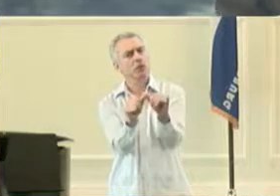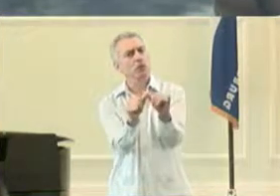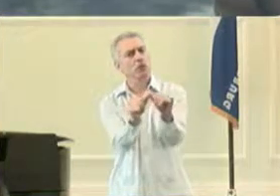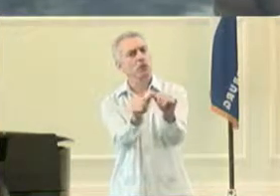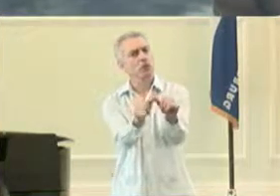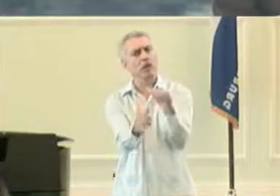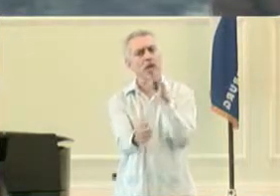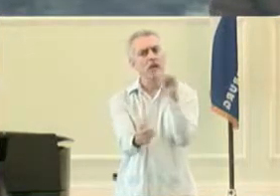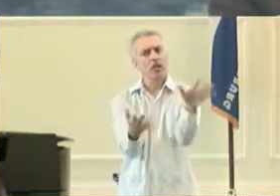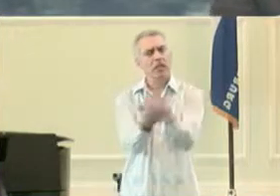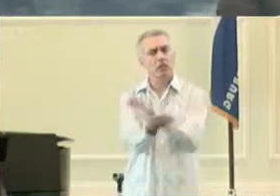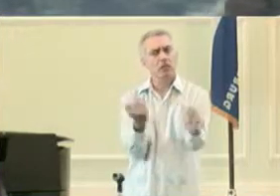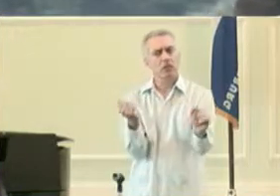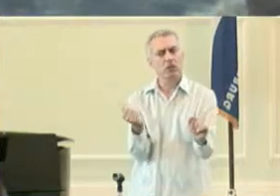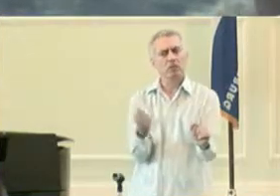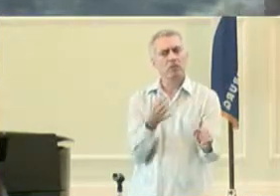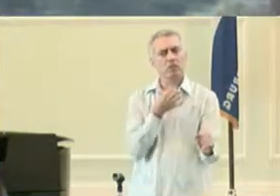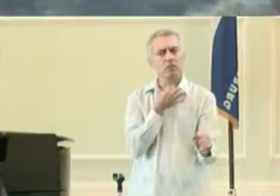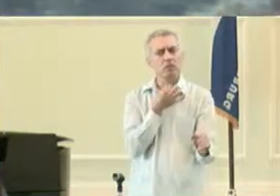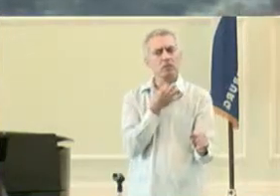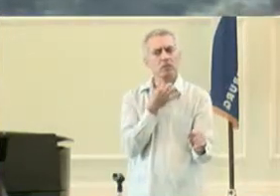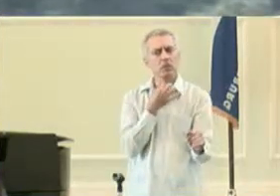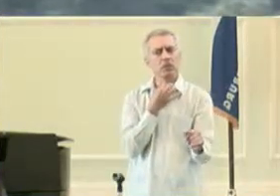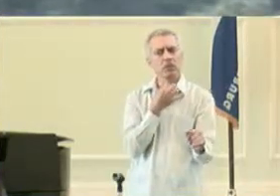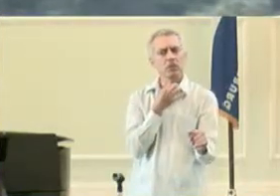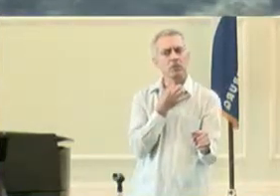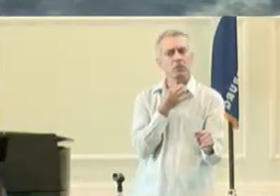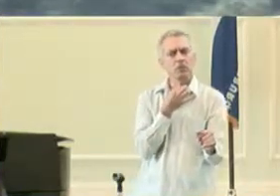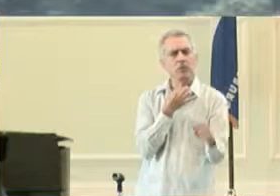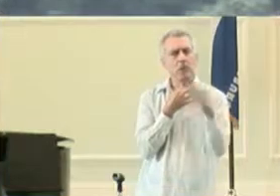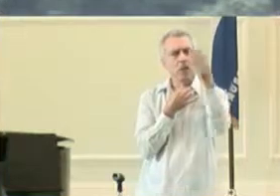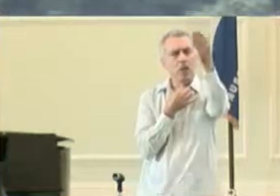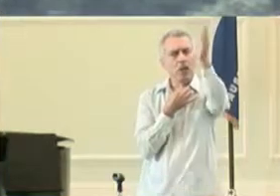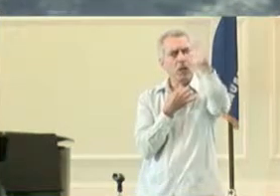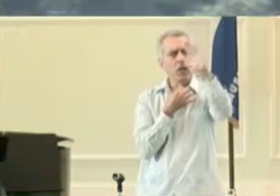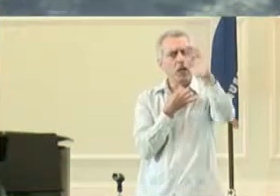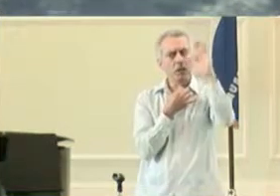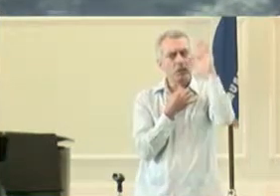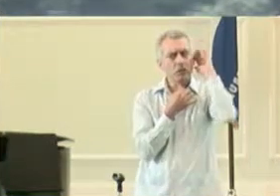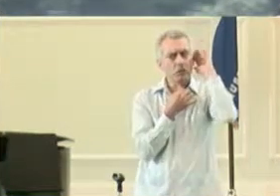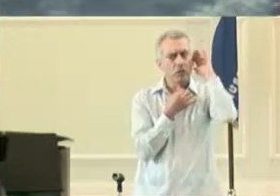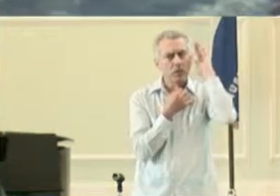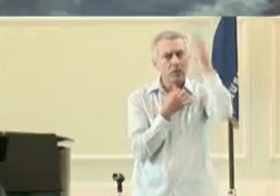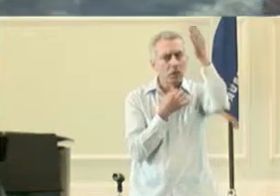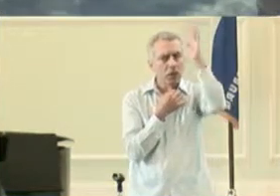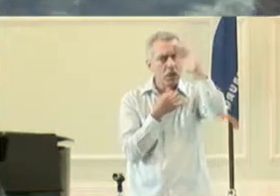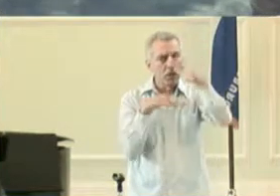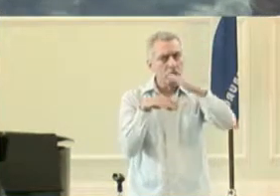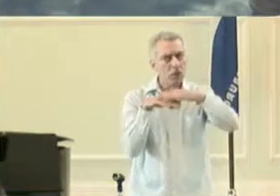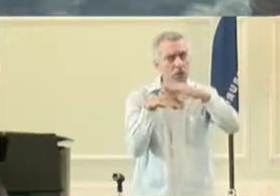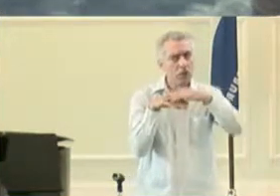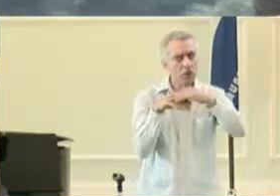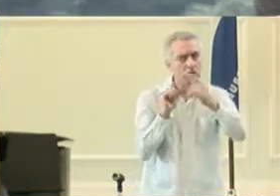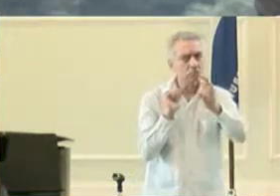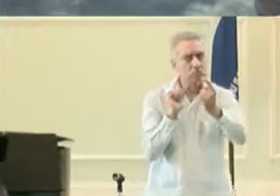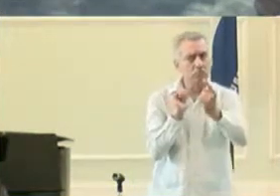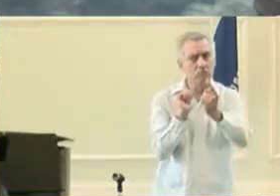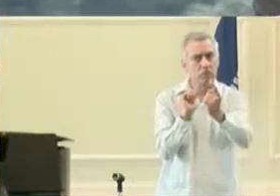him. And God gave him his call for his life. And before he